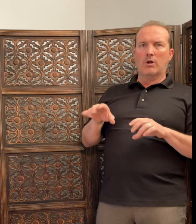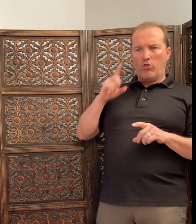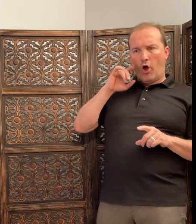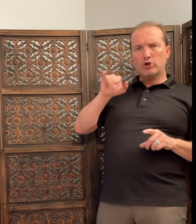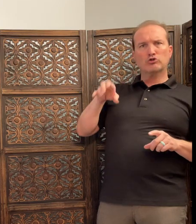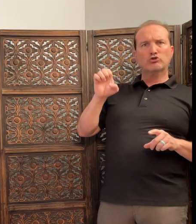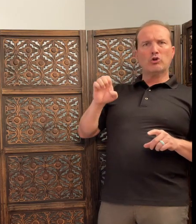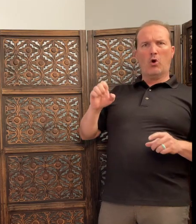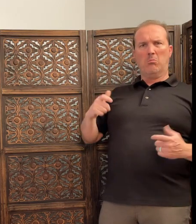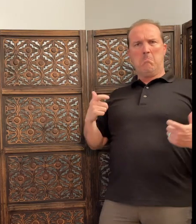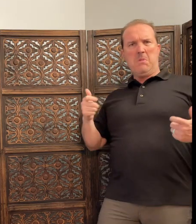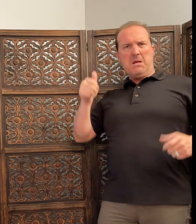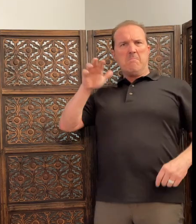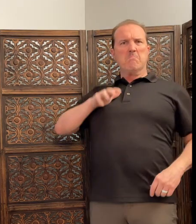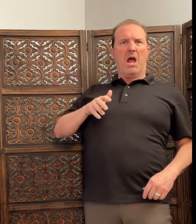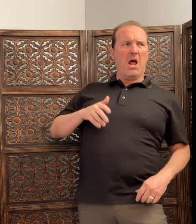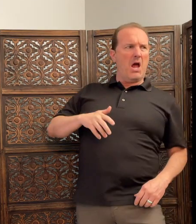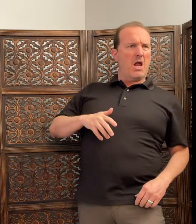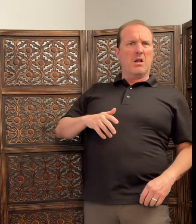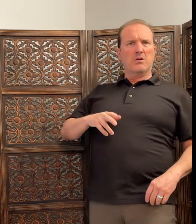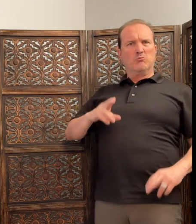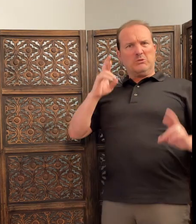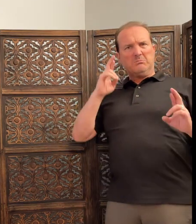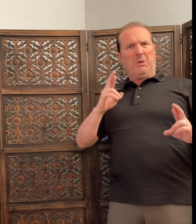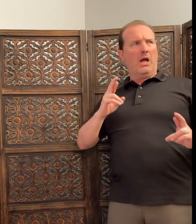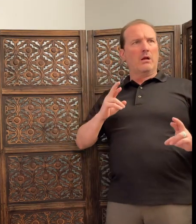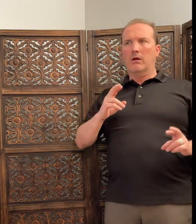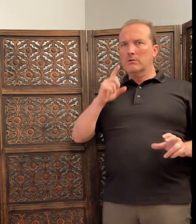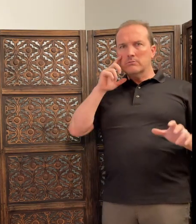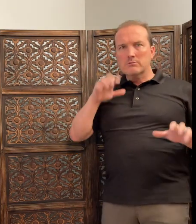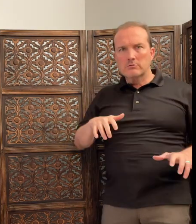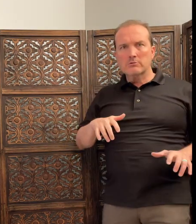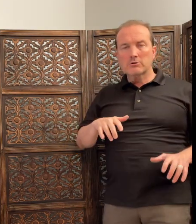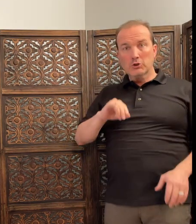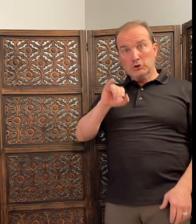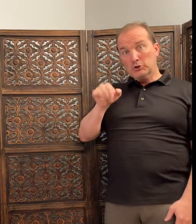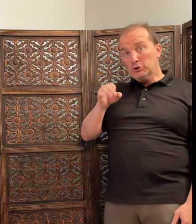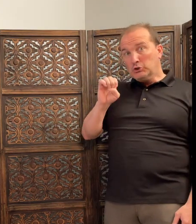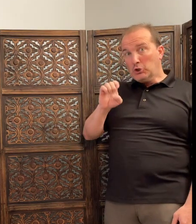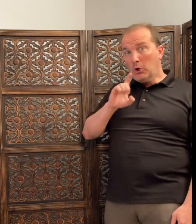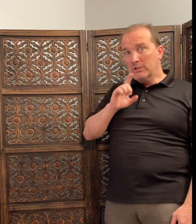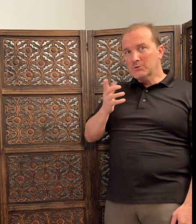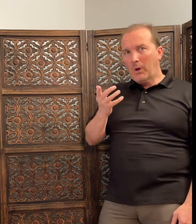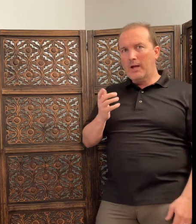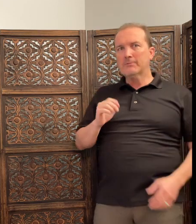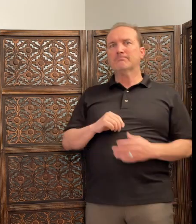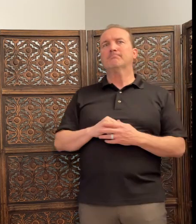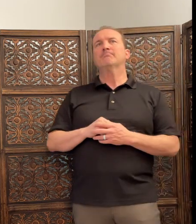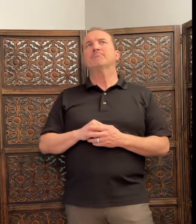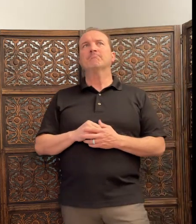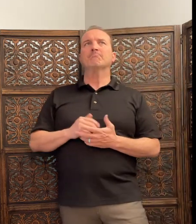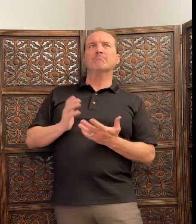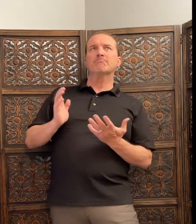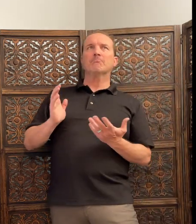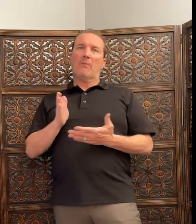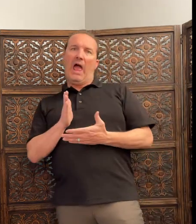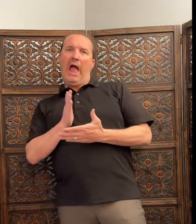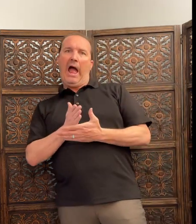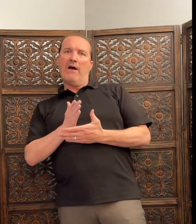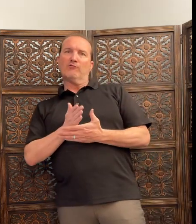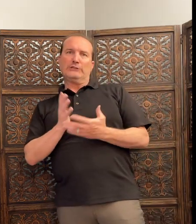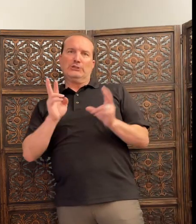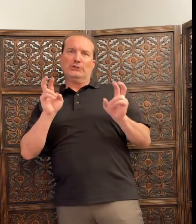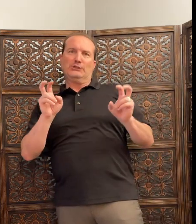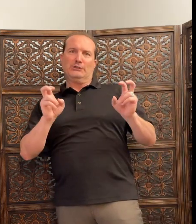have always seen Joe as a big man around town. They are astonished and disappointed to find out that Joe is, well, seemingly an